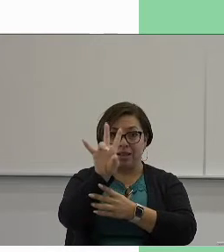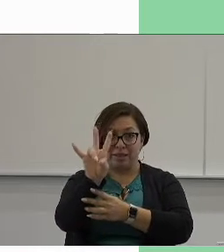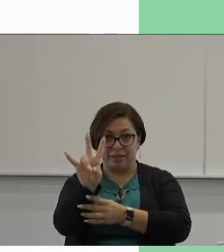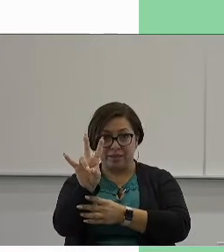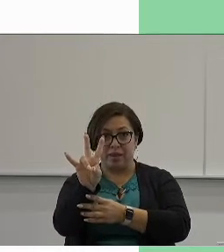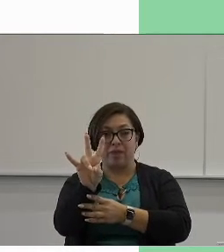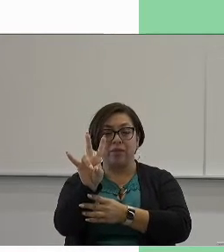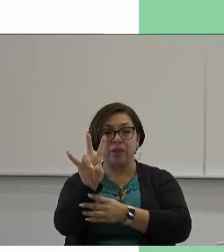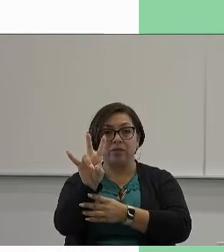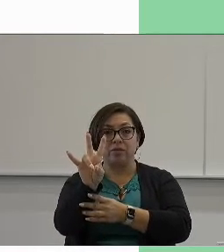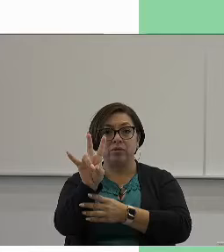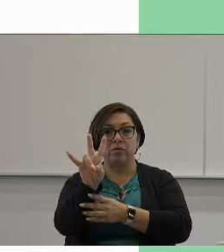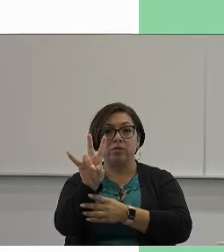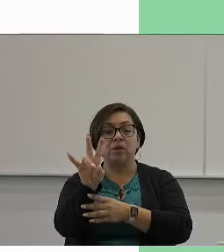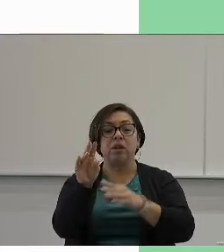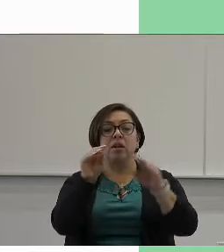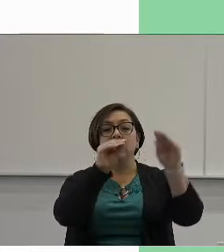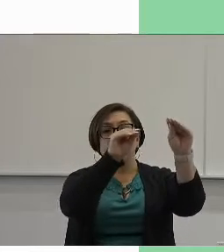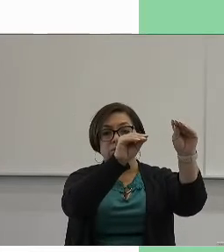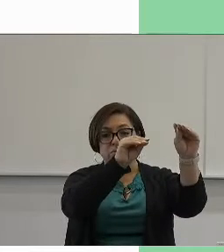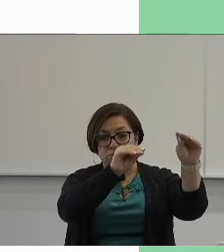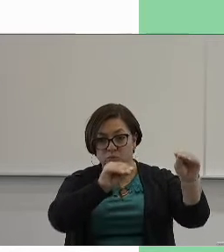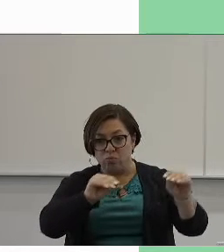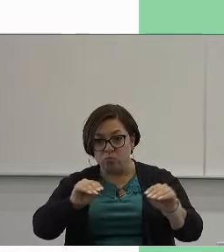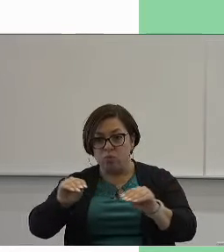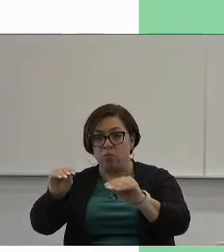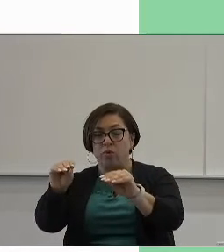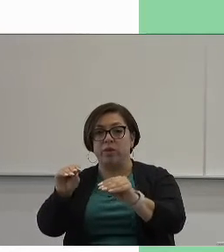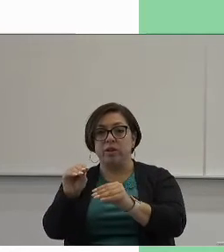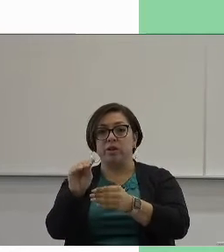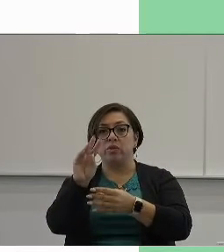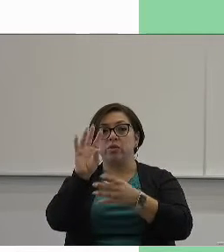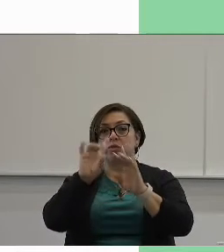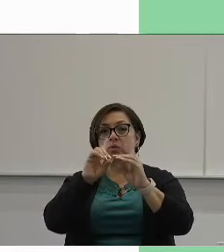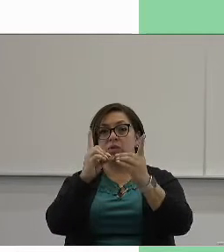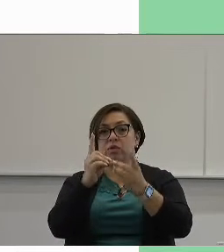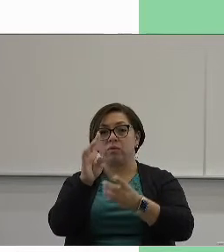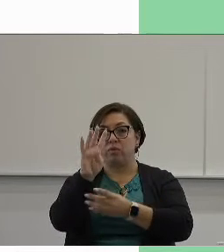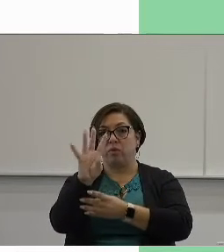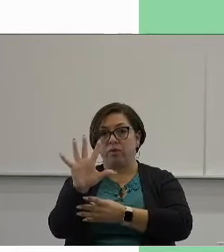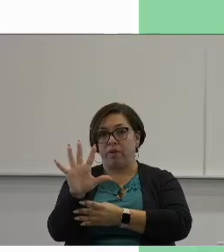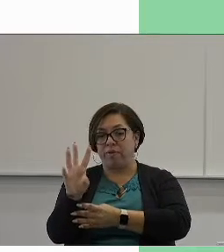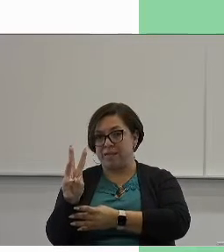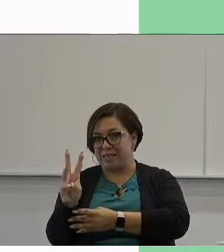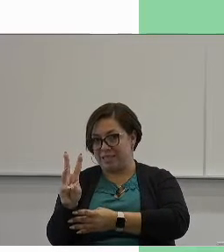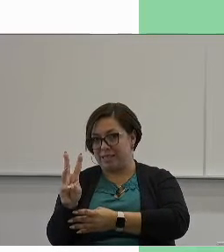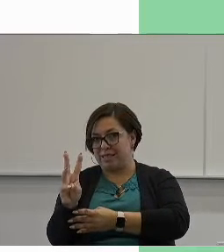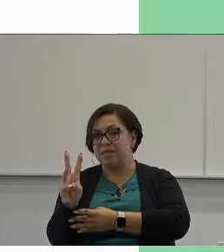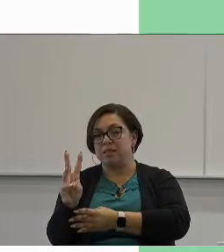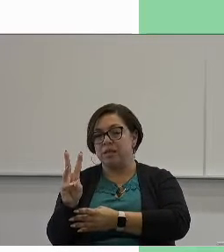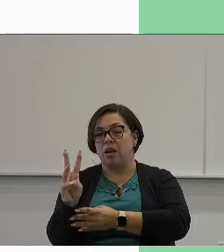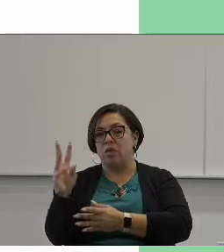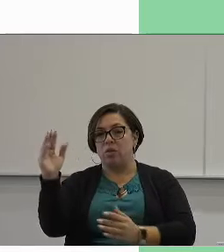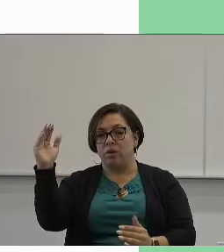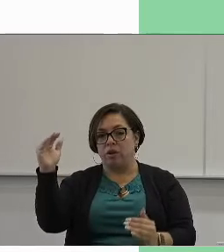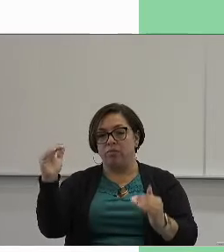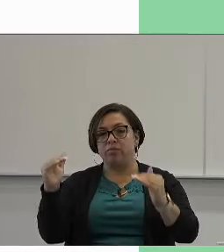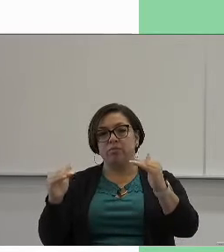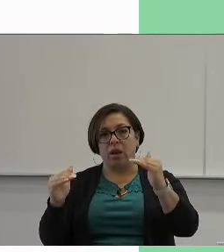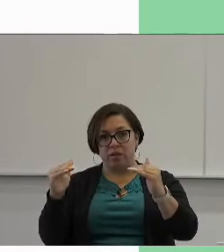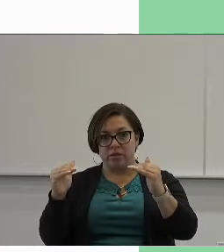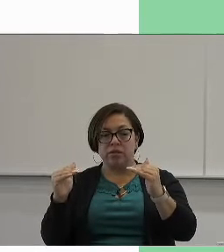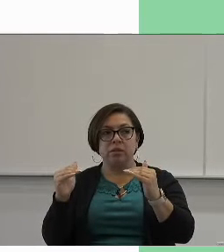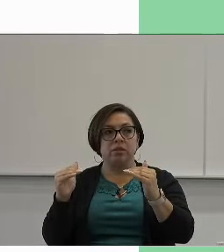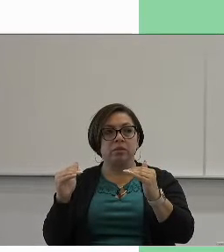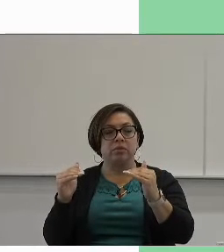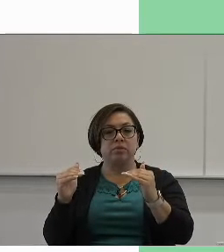and then filling that population in across Districts 4, 5, and 6 so that we can balance those deviations out. And indeed, if